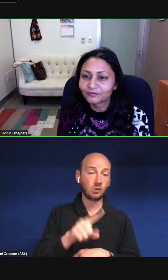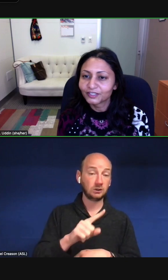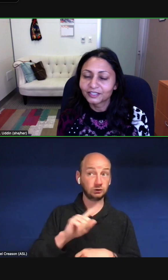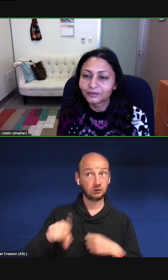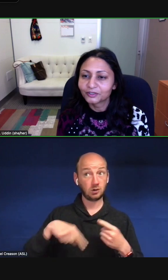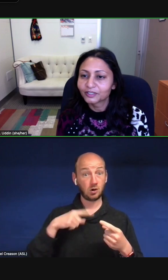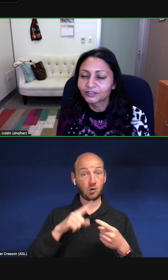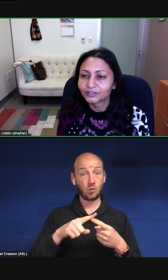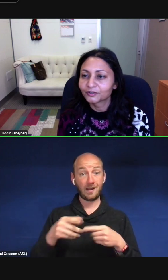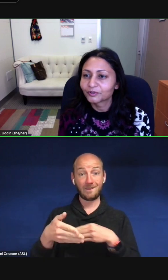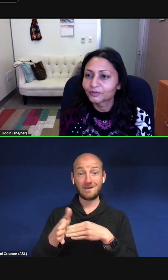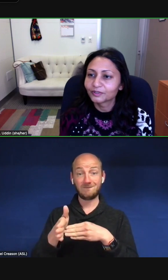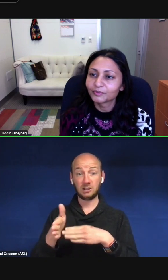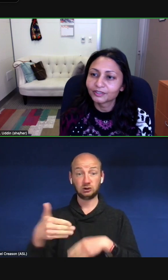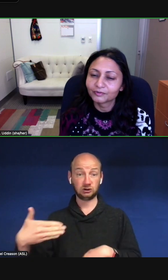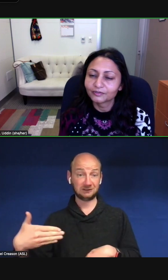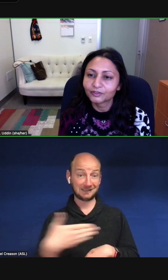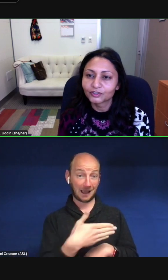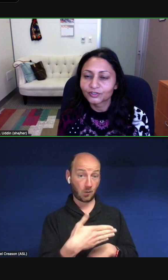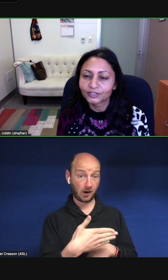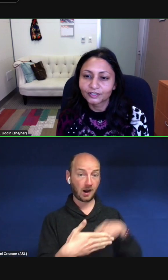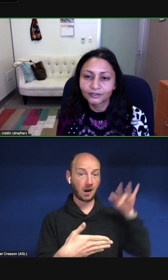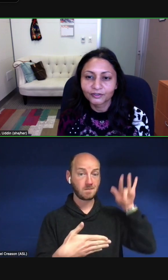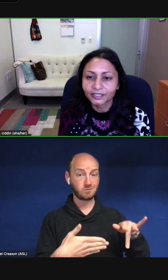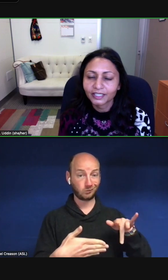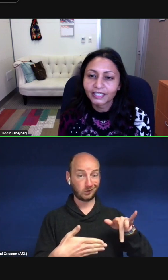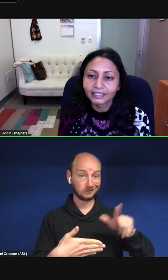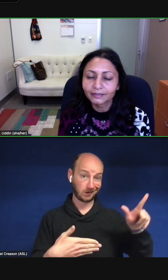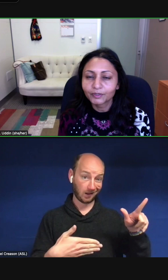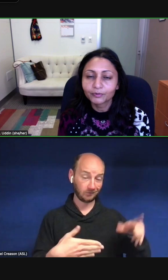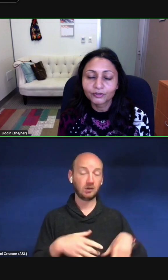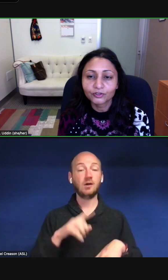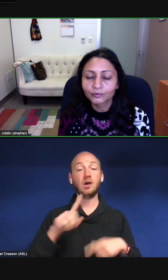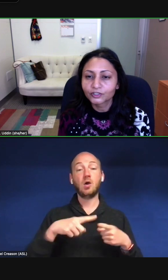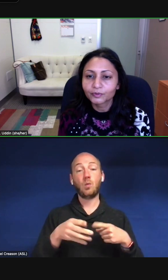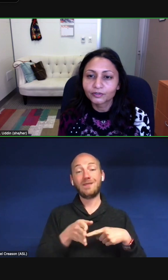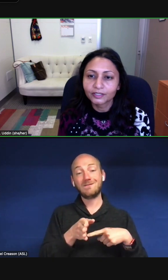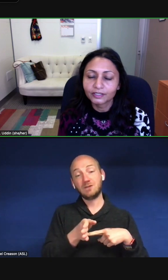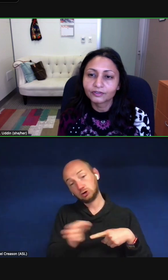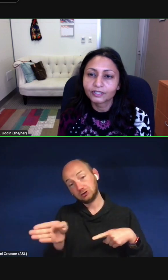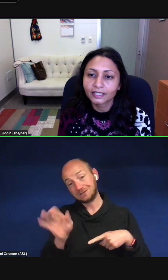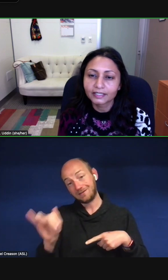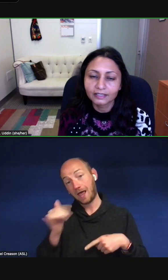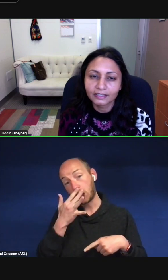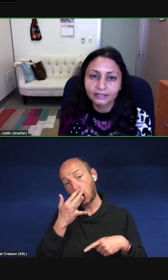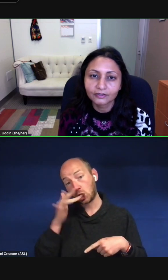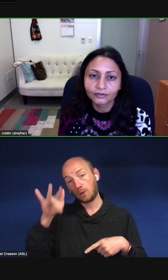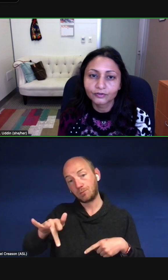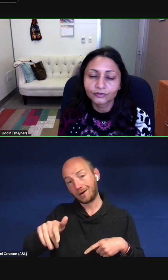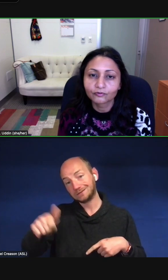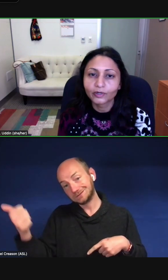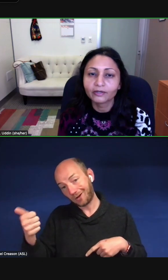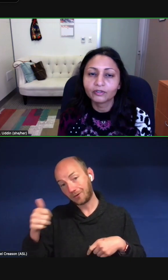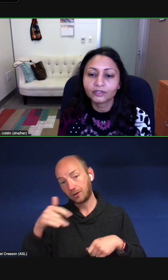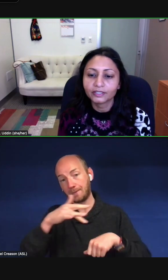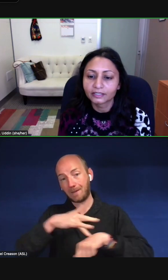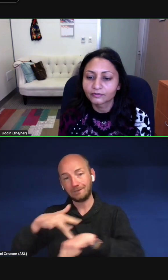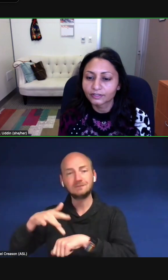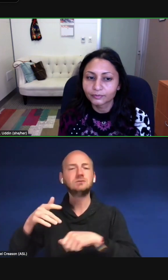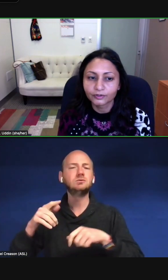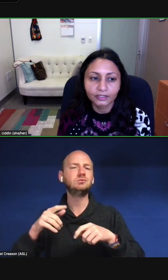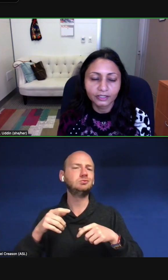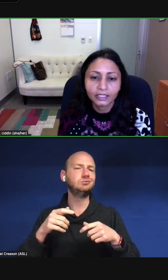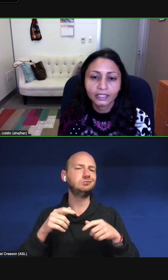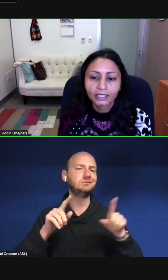fish is facing one direction, or press one button when the fish is this color, and get people to switch between different tasks. And that's another sort of way we've